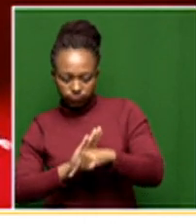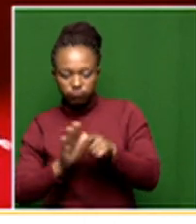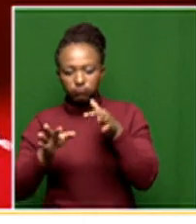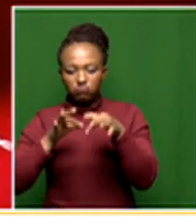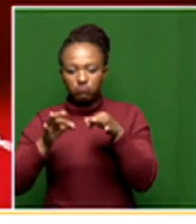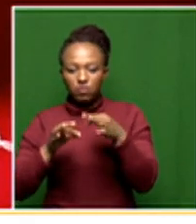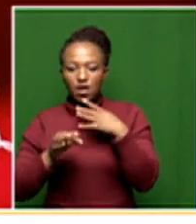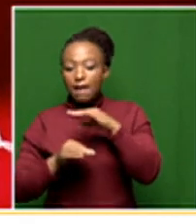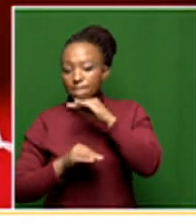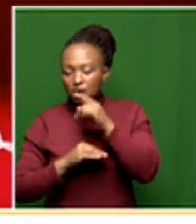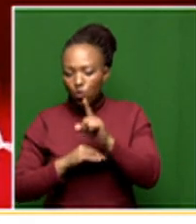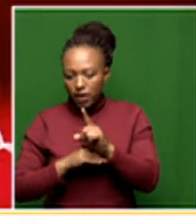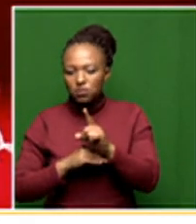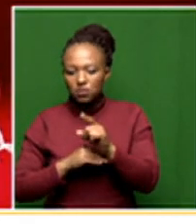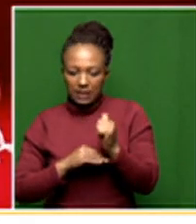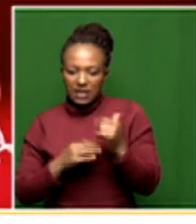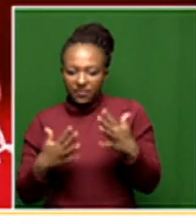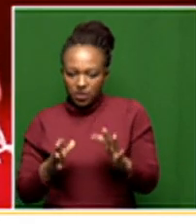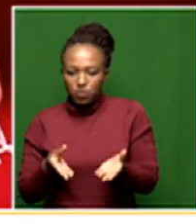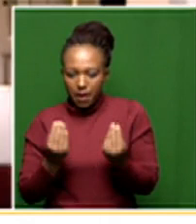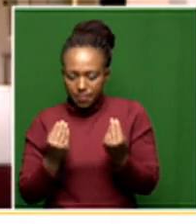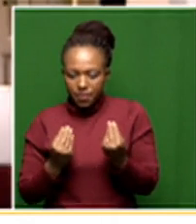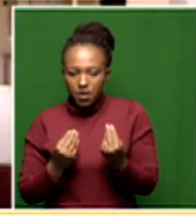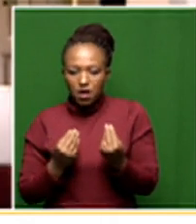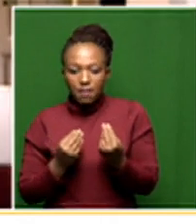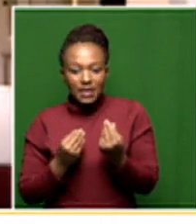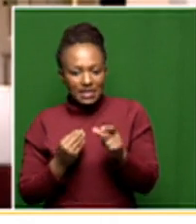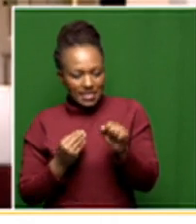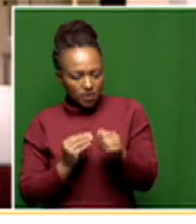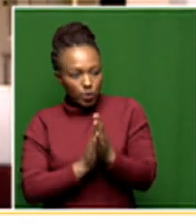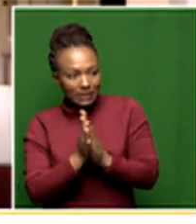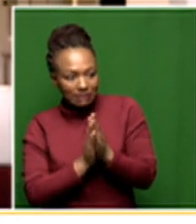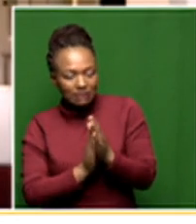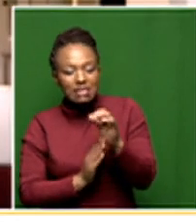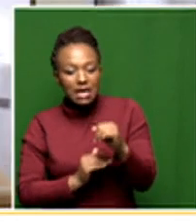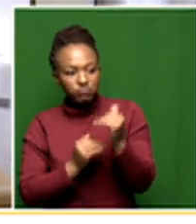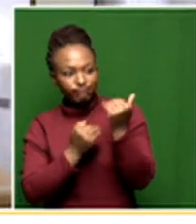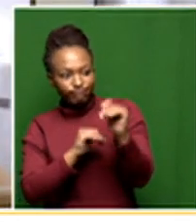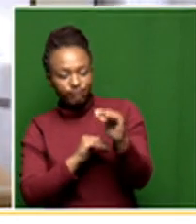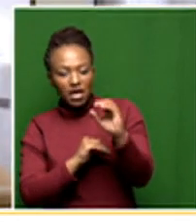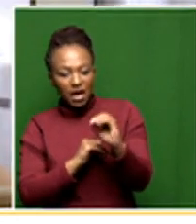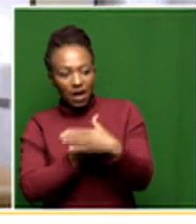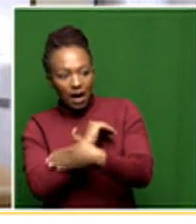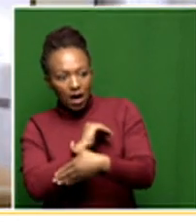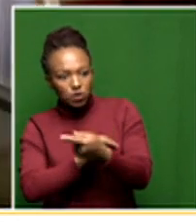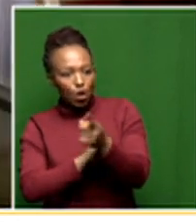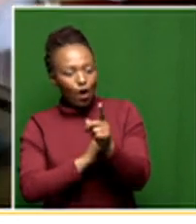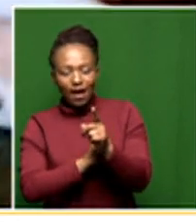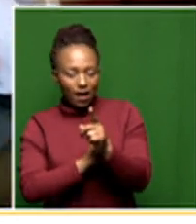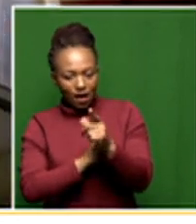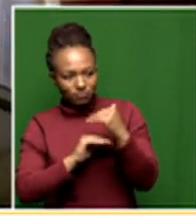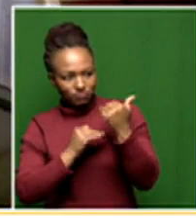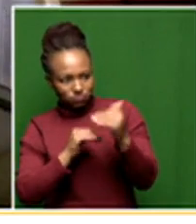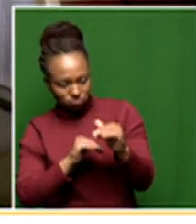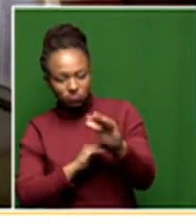clarity around what that would mean. And it was anticipated that there would be restrictions. I think it was very clear from the outset that there would